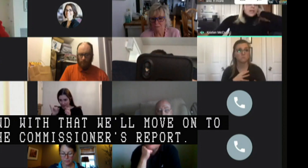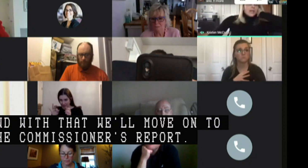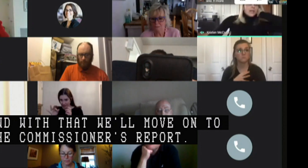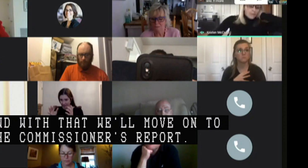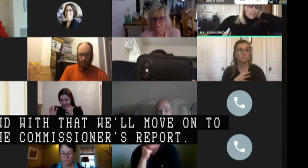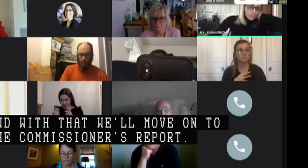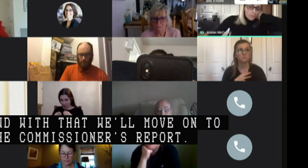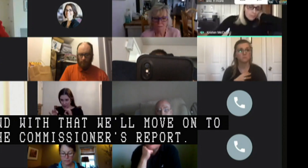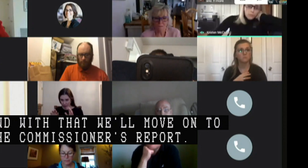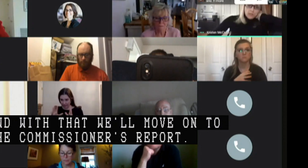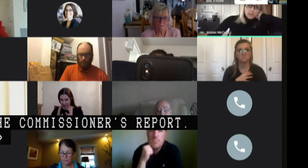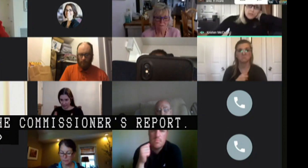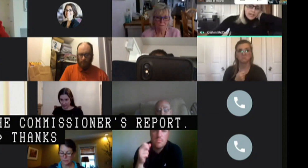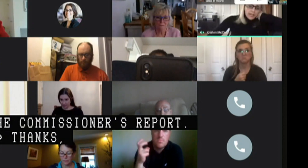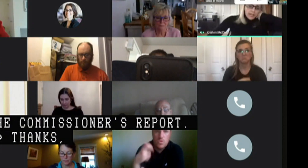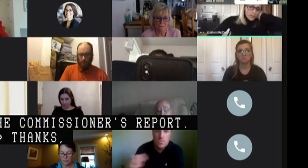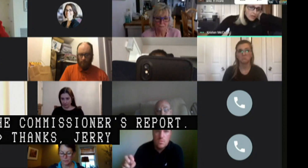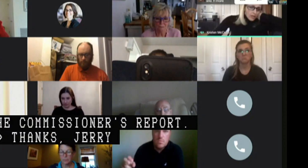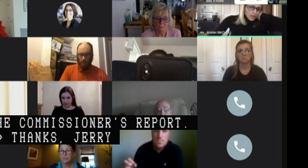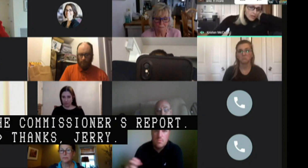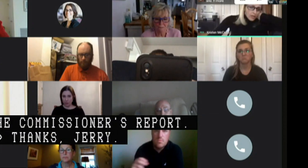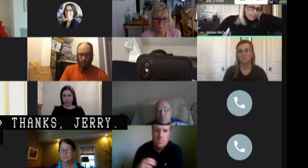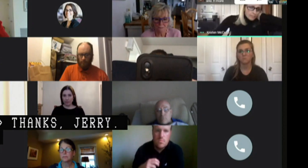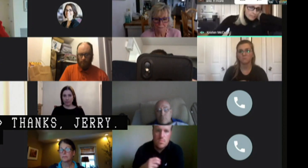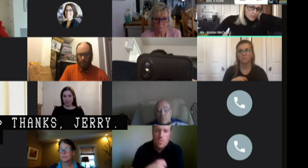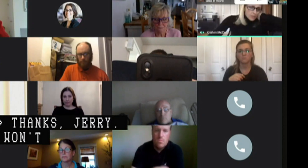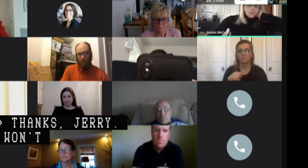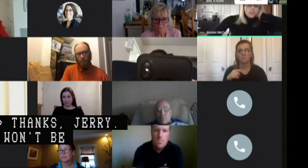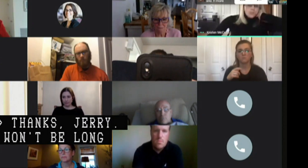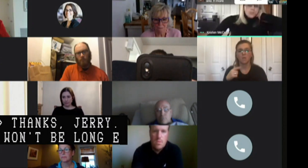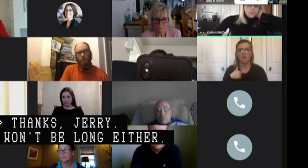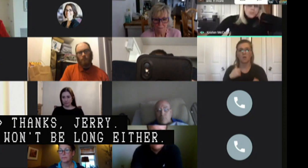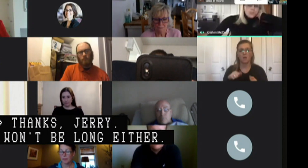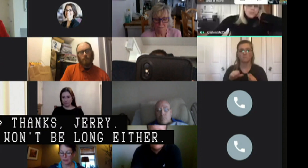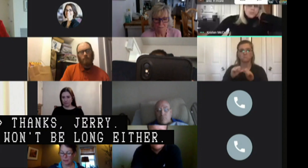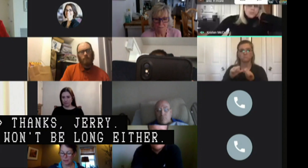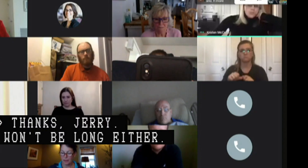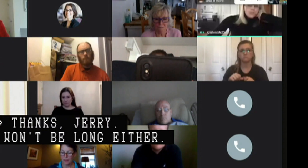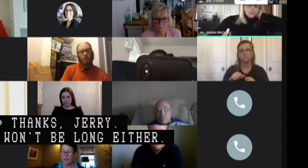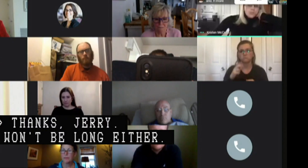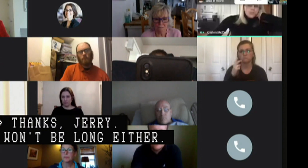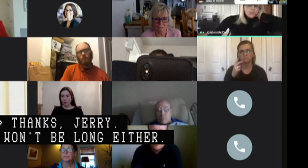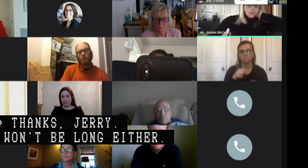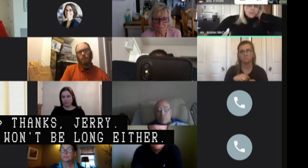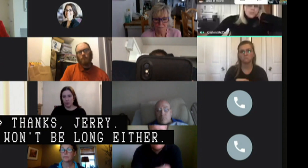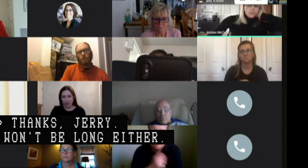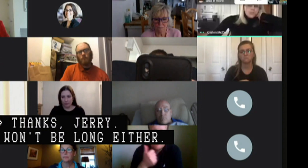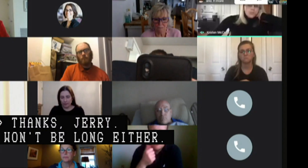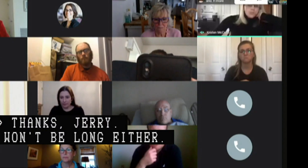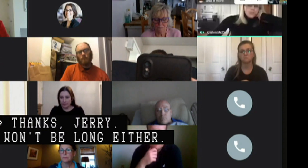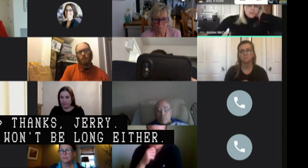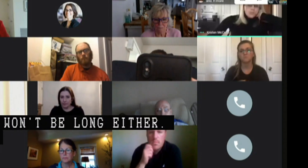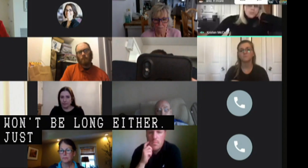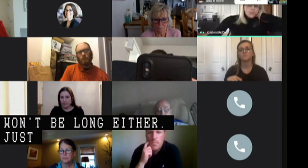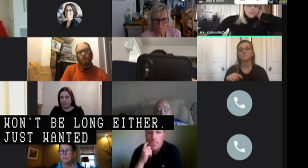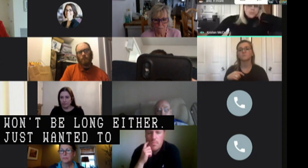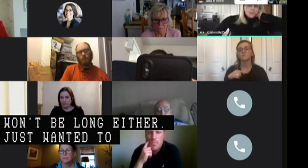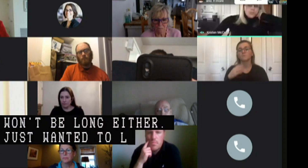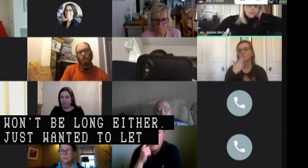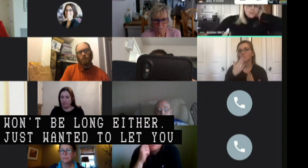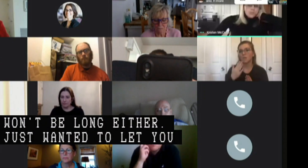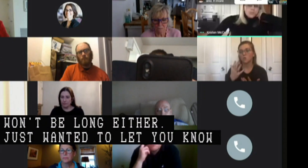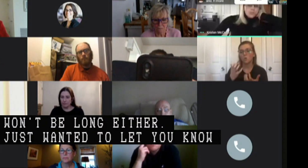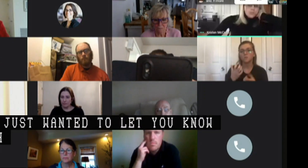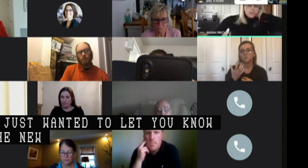Thanks, Jerry. And I won't be long either. So I just wanted to let you know, for the new format for the